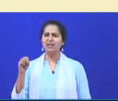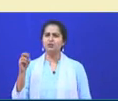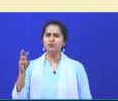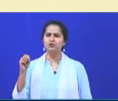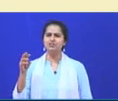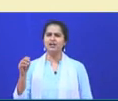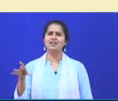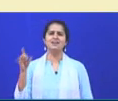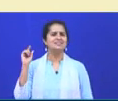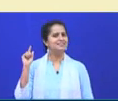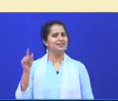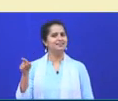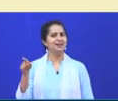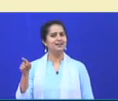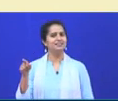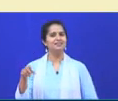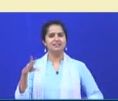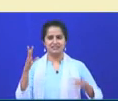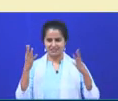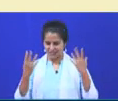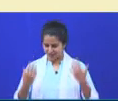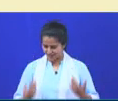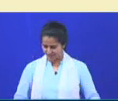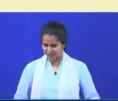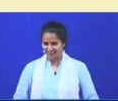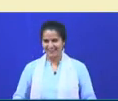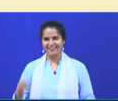sarvange durjanasya tat.